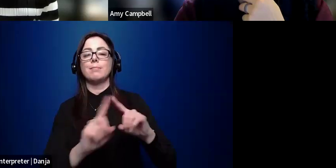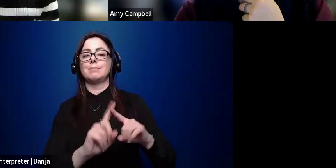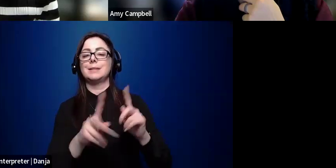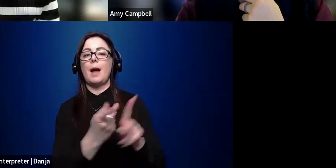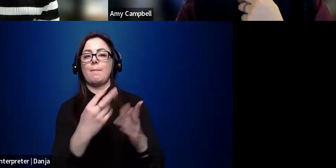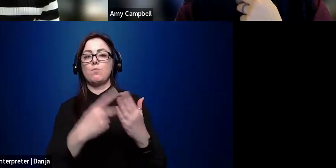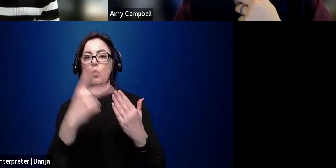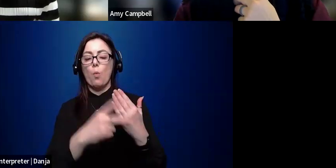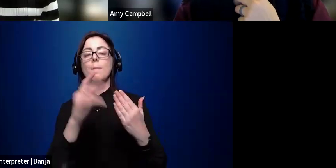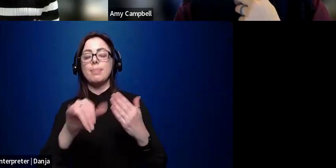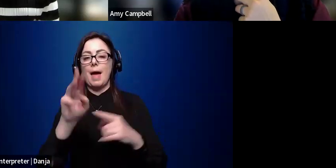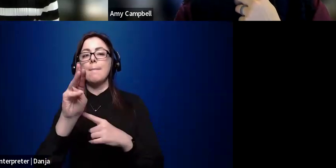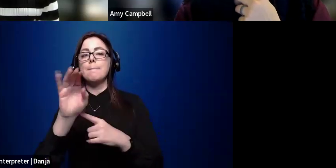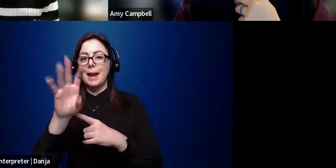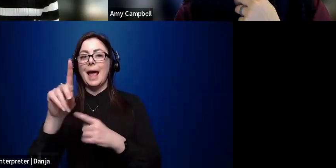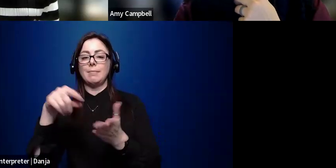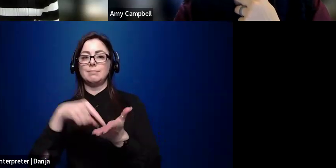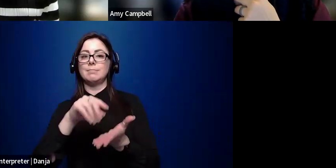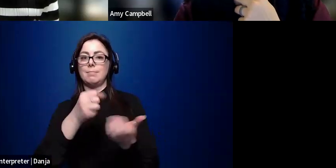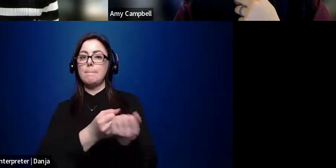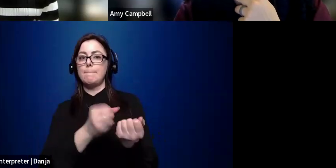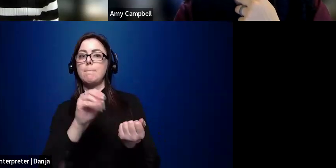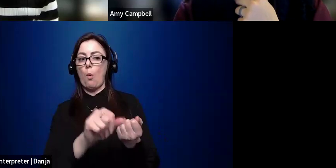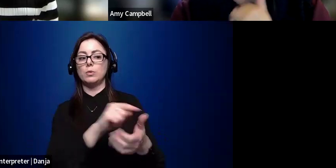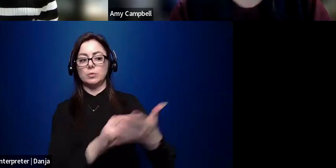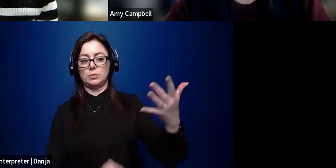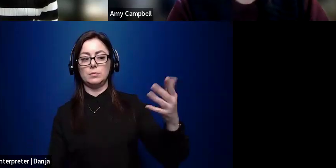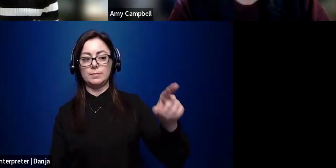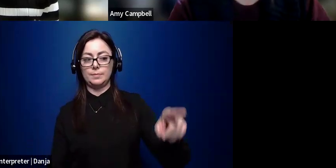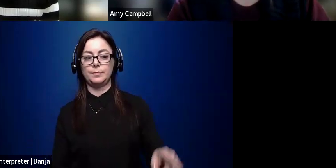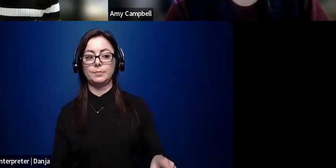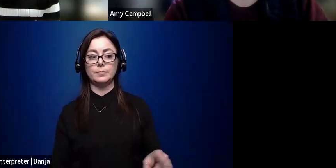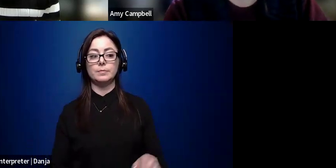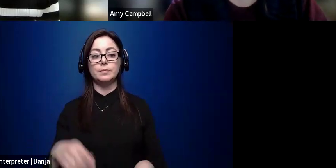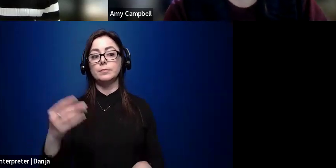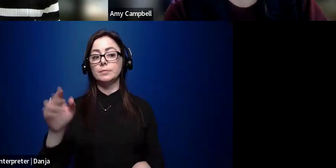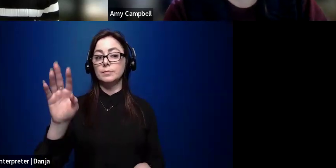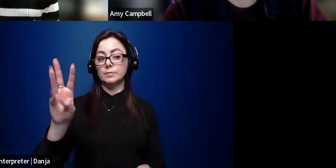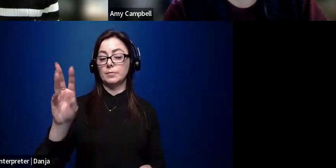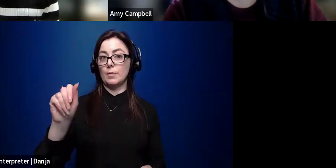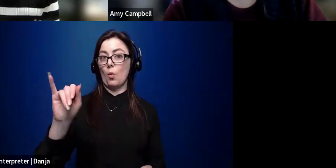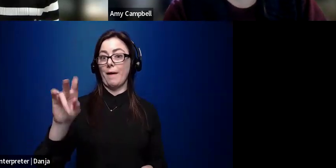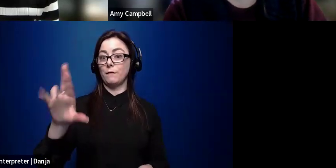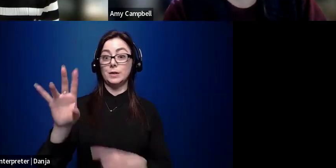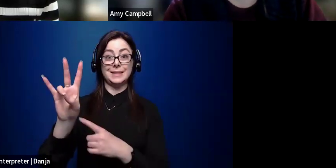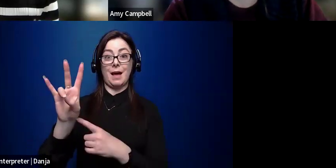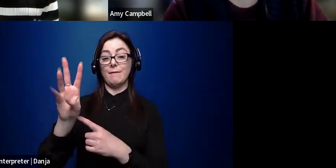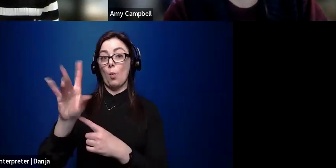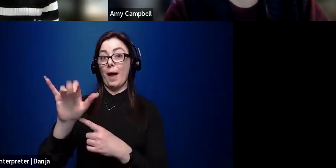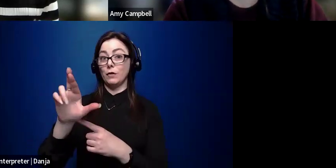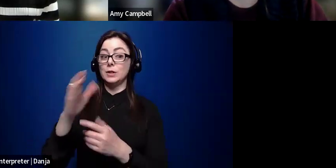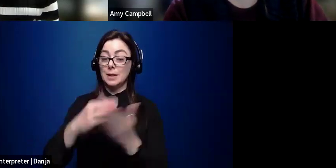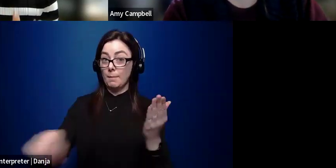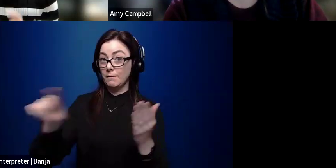Medicaid supports. So the waiver program, which right now is 7 waivers. Some of you may have heard that that's changing. And